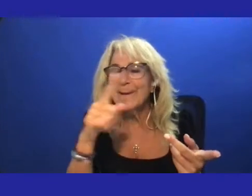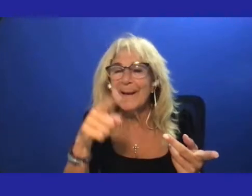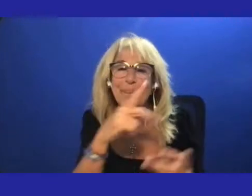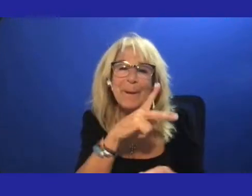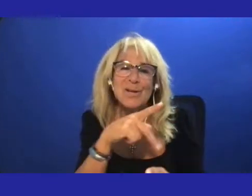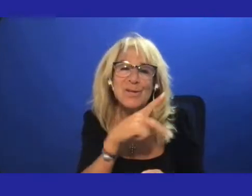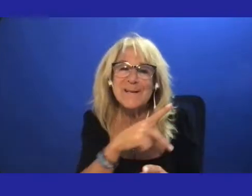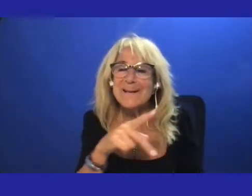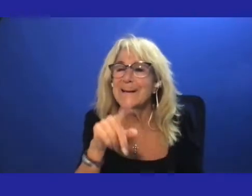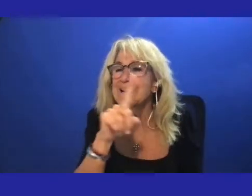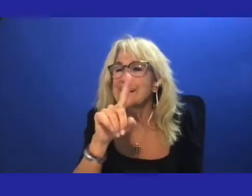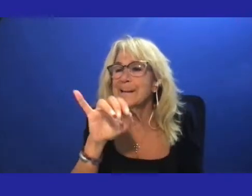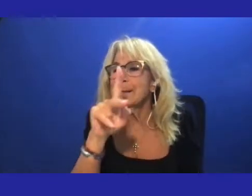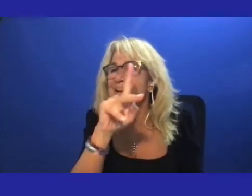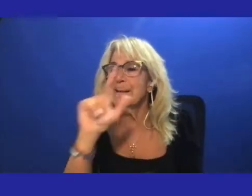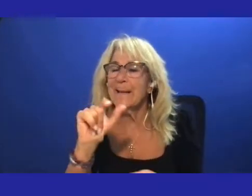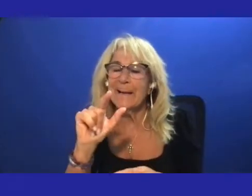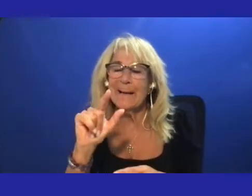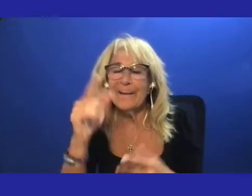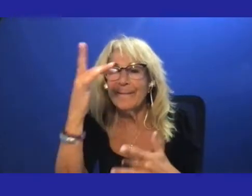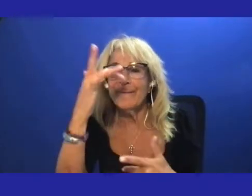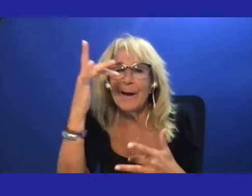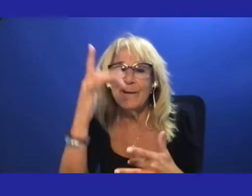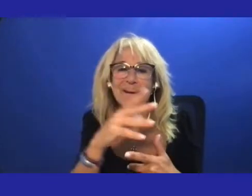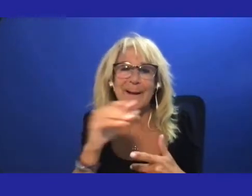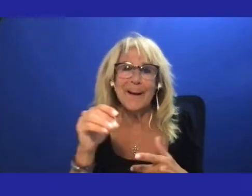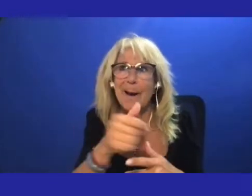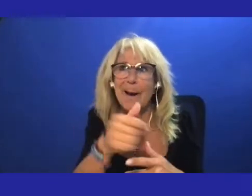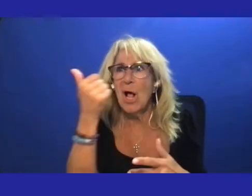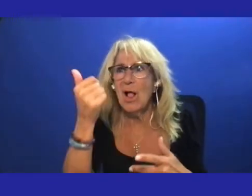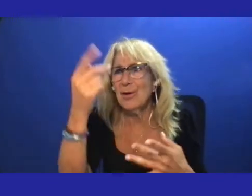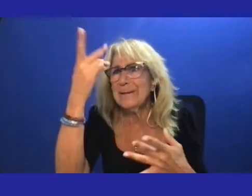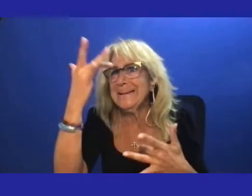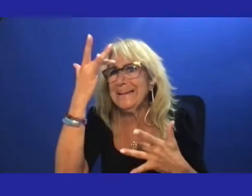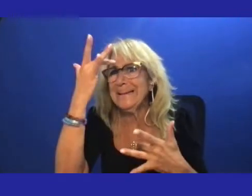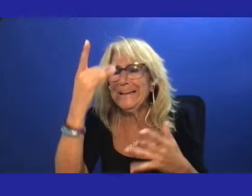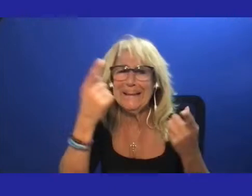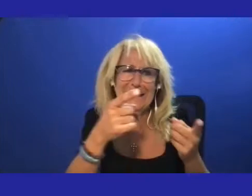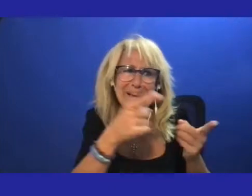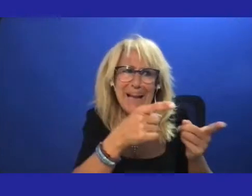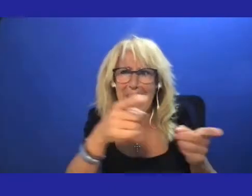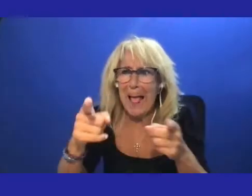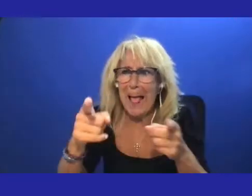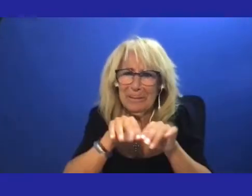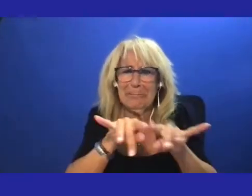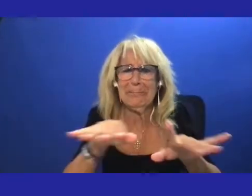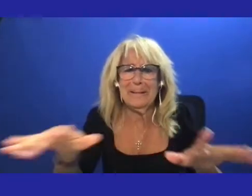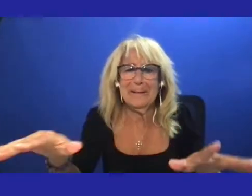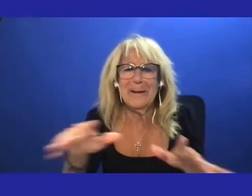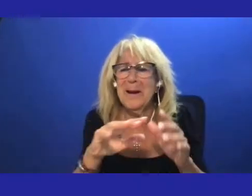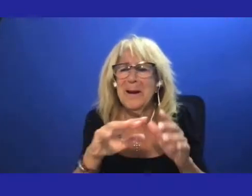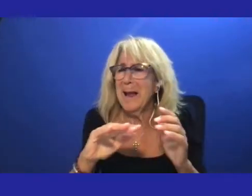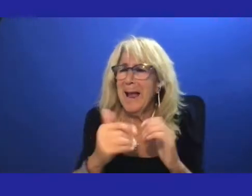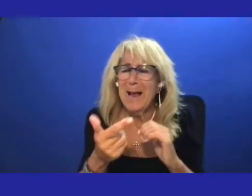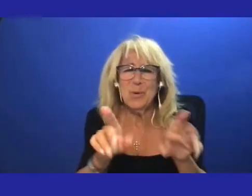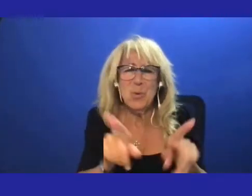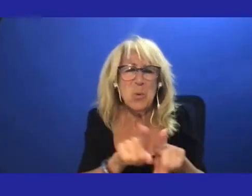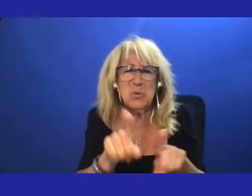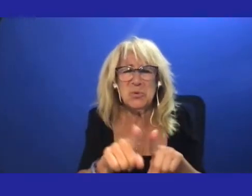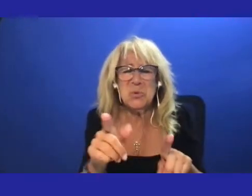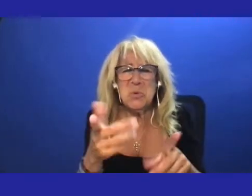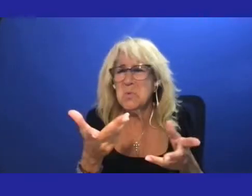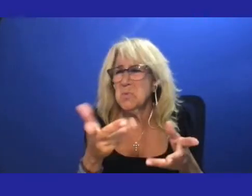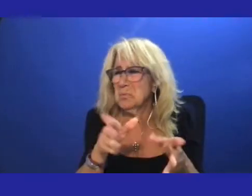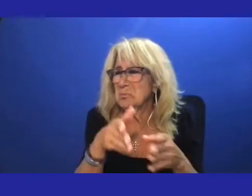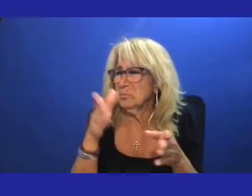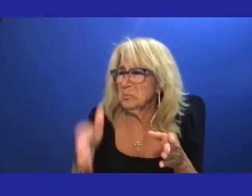about dengue and other disease things going on. We're also thinking about how you have bedside experiences with using this